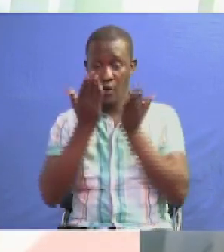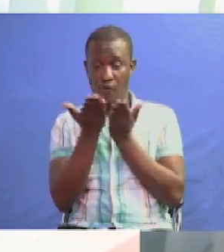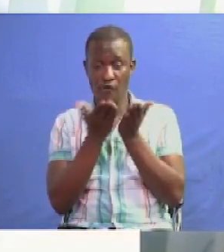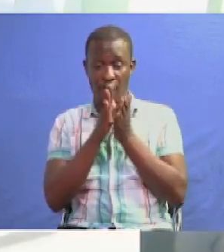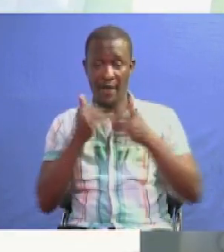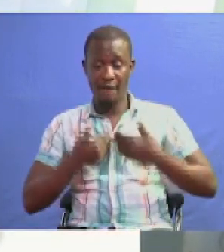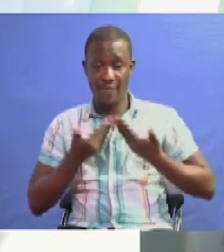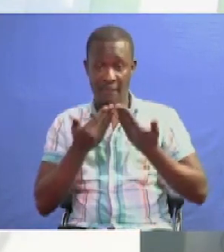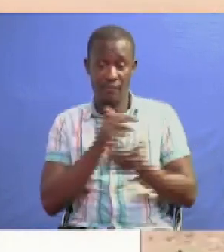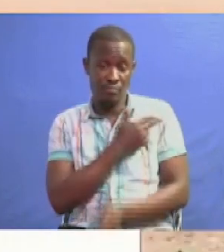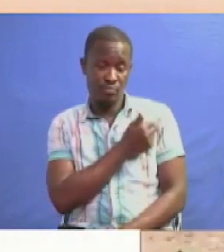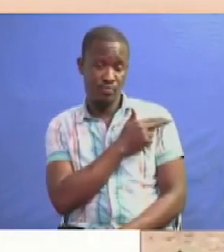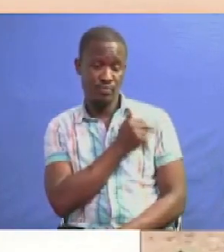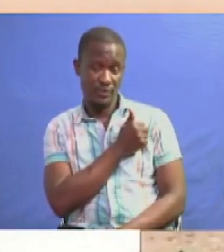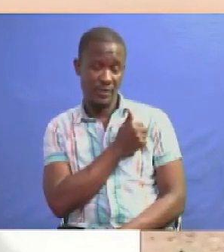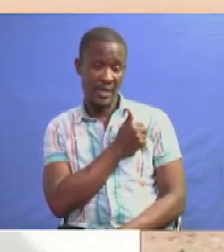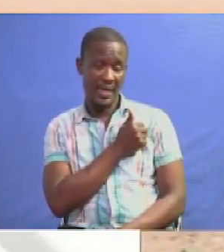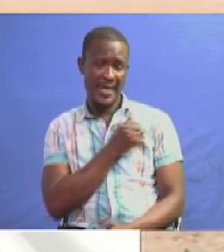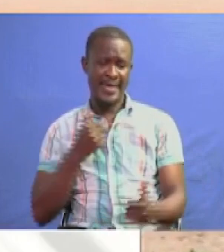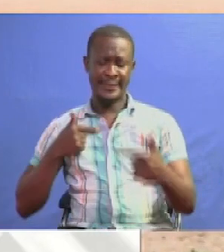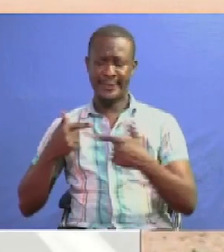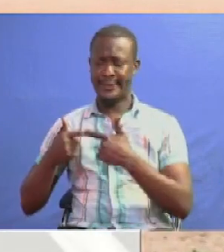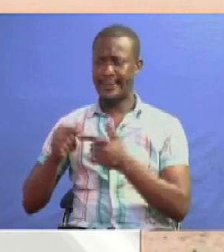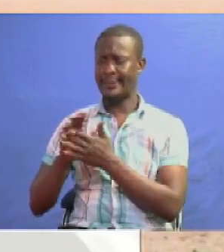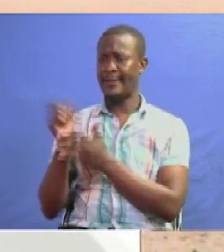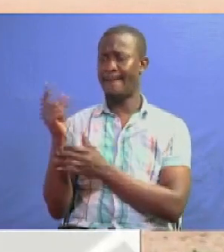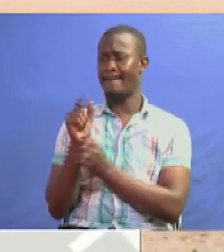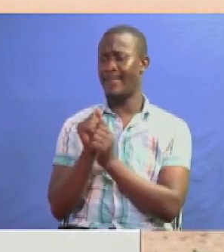offered by the facility. Since